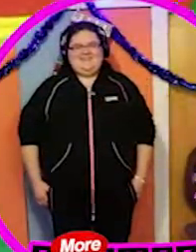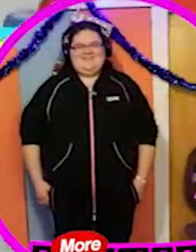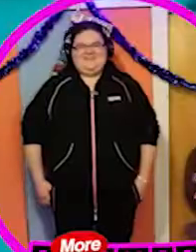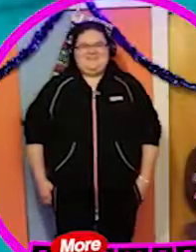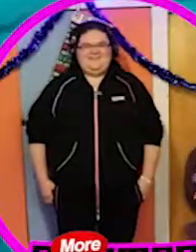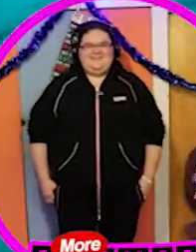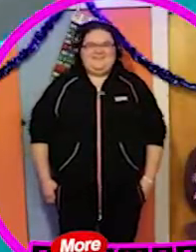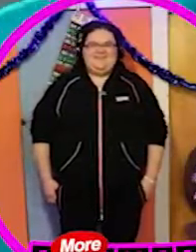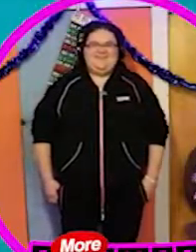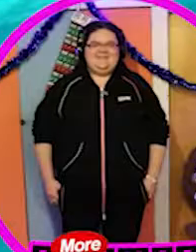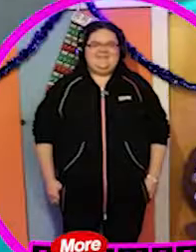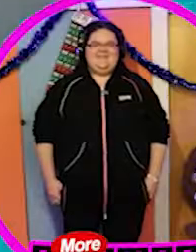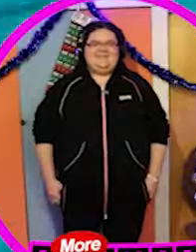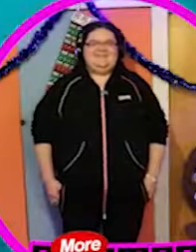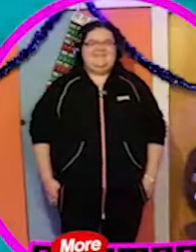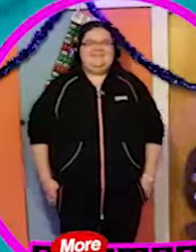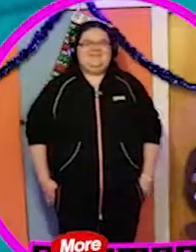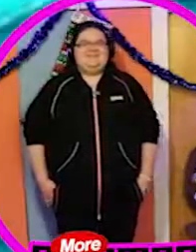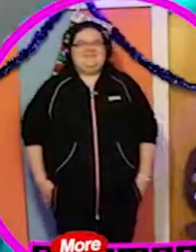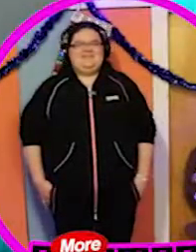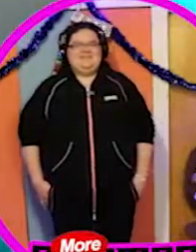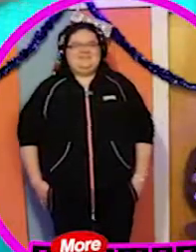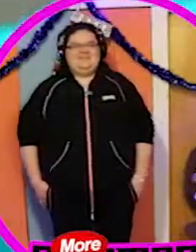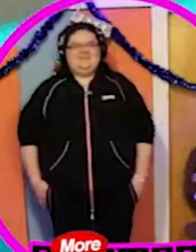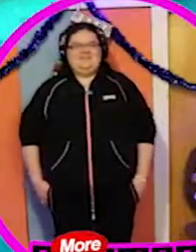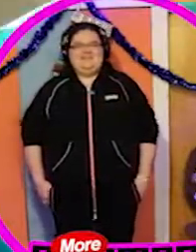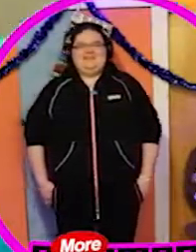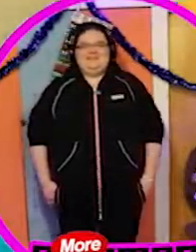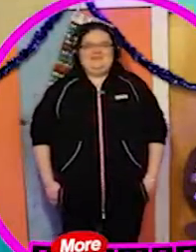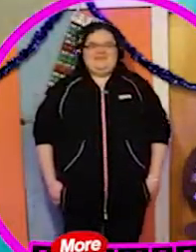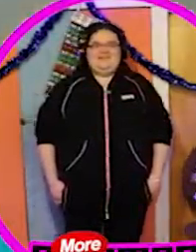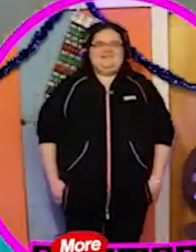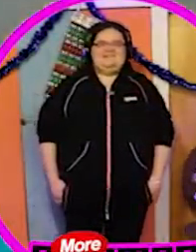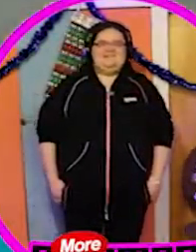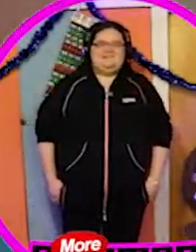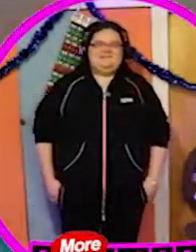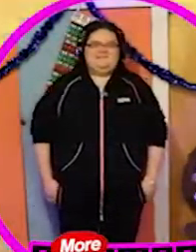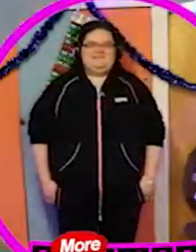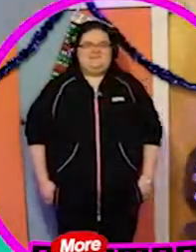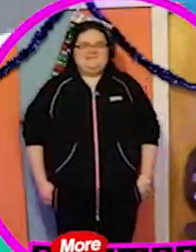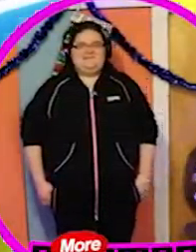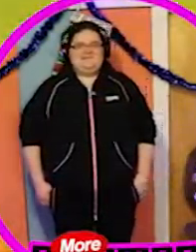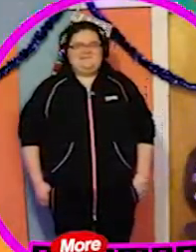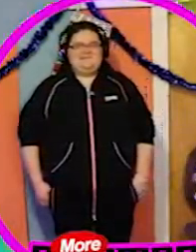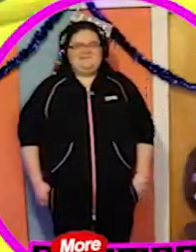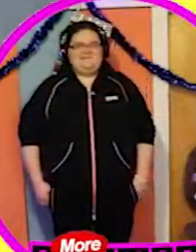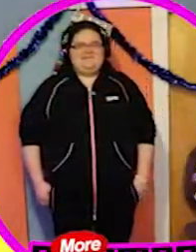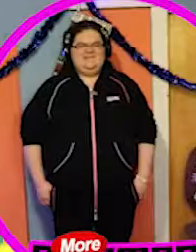Deflect. Vic, was that you? Yeah, it was an accident. There's gyro coming. There's Vic coming. Yeah, I flanked him. Nice.